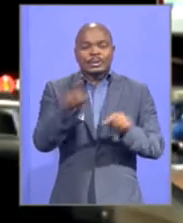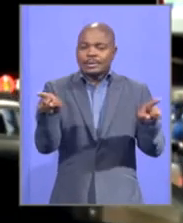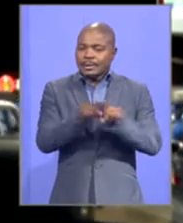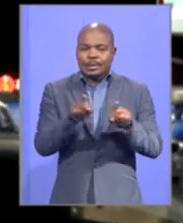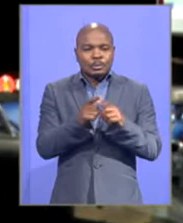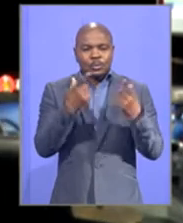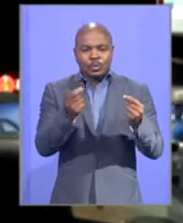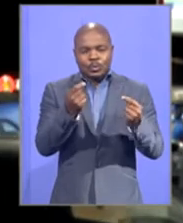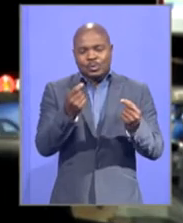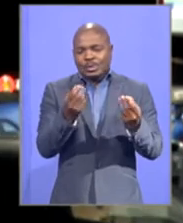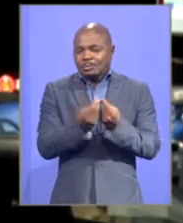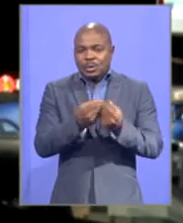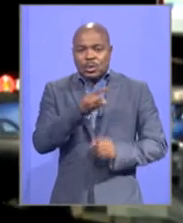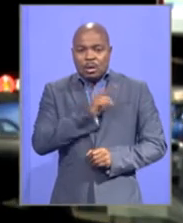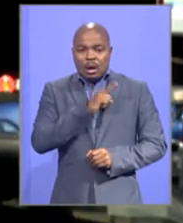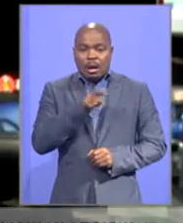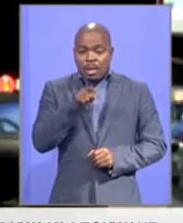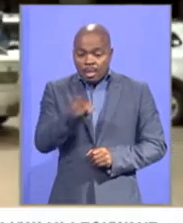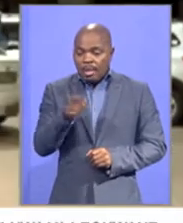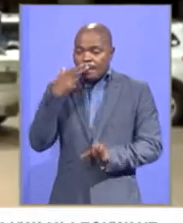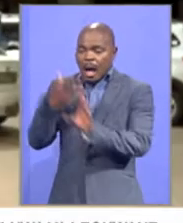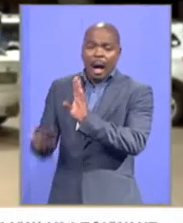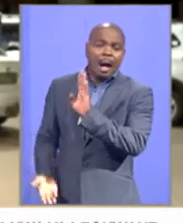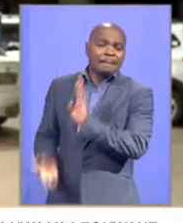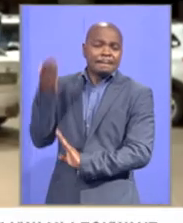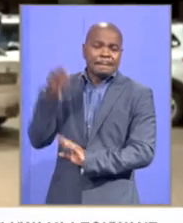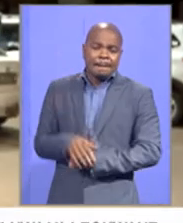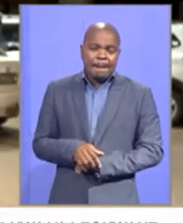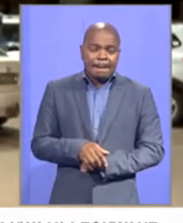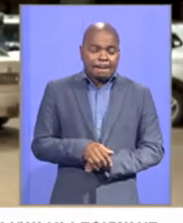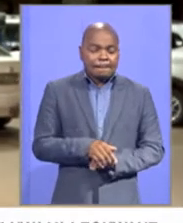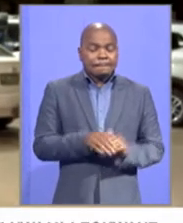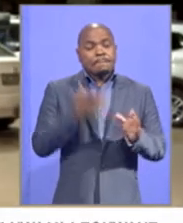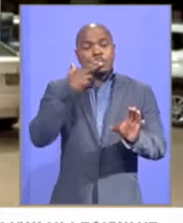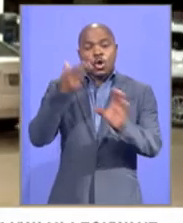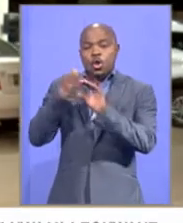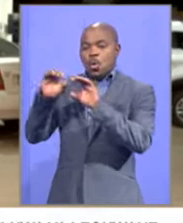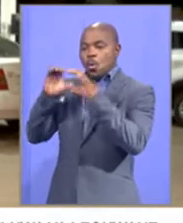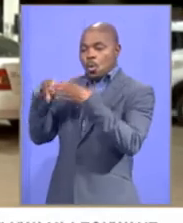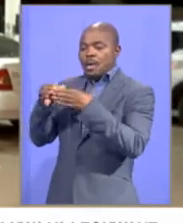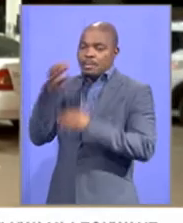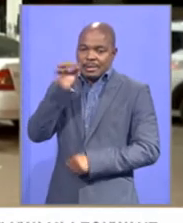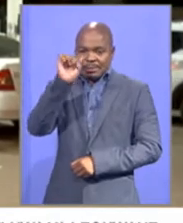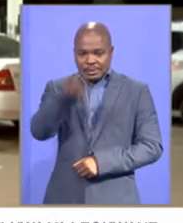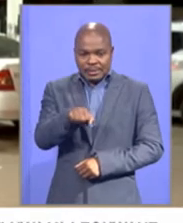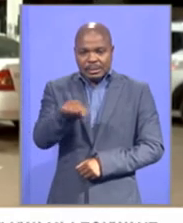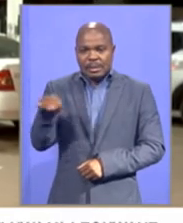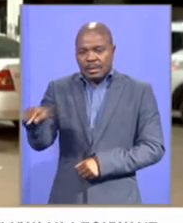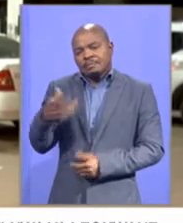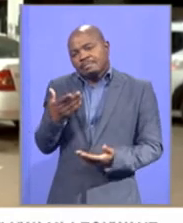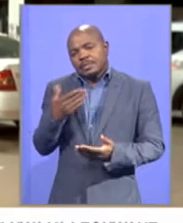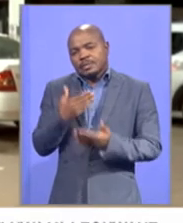sengwe ka lebaka la gore ditlhwatlhwa tse di ile go godimo thata. Lefapha la matlole la re le okeditse nako ya go fokotsa tlhwatlhwa ya lookwane